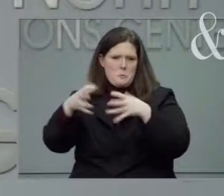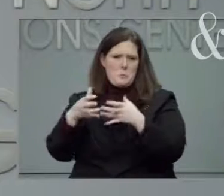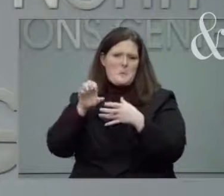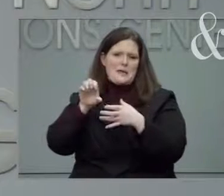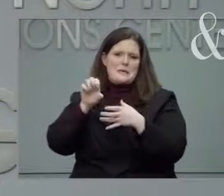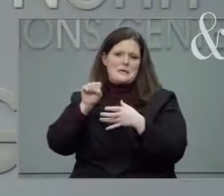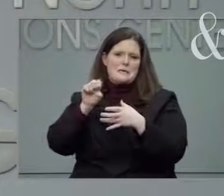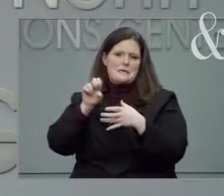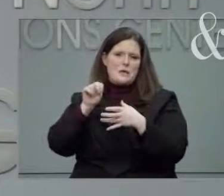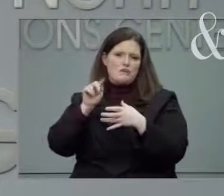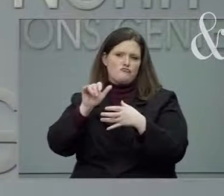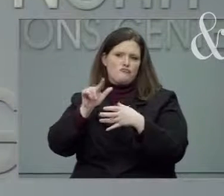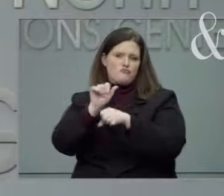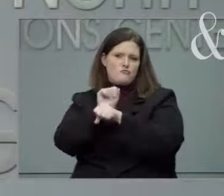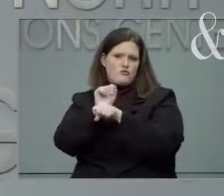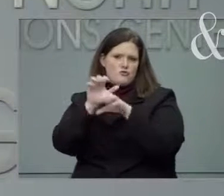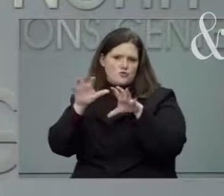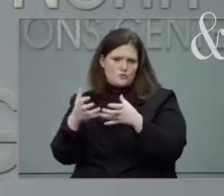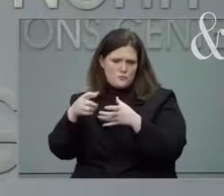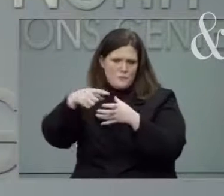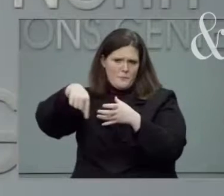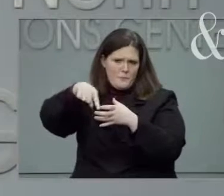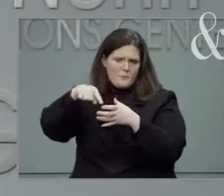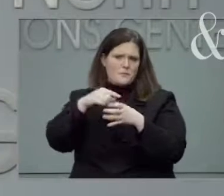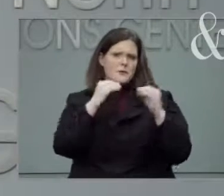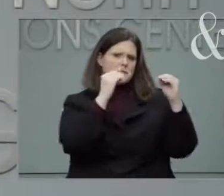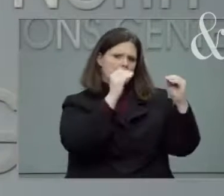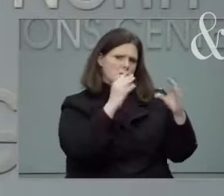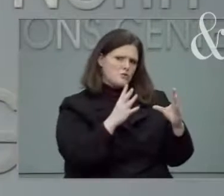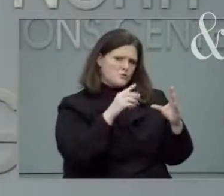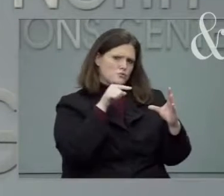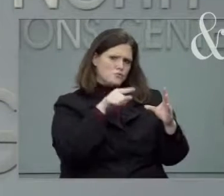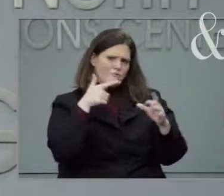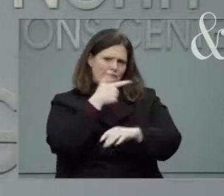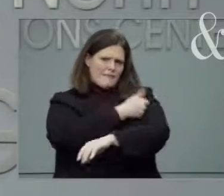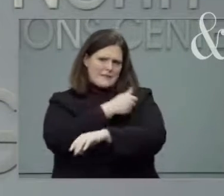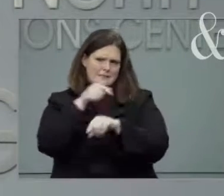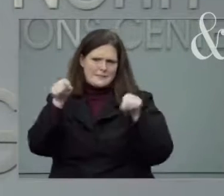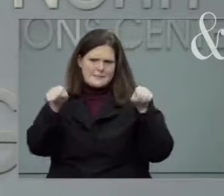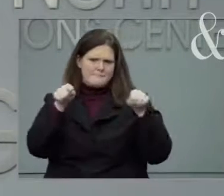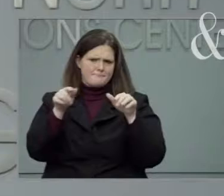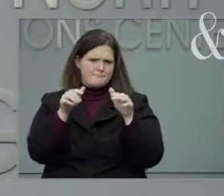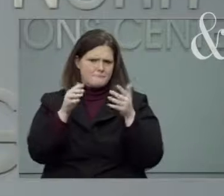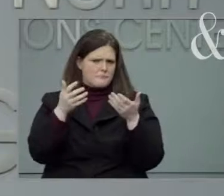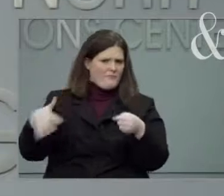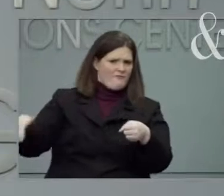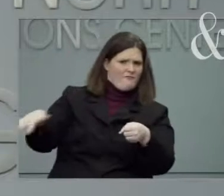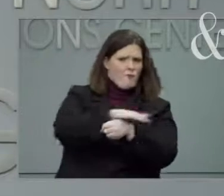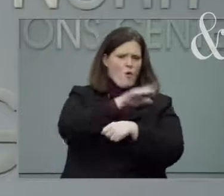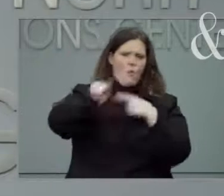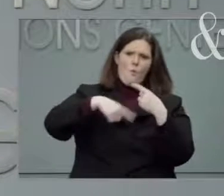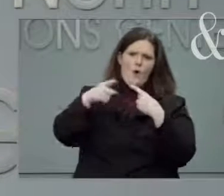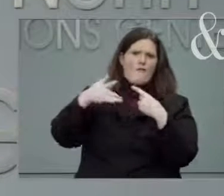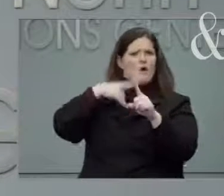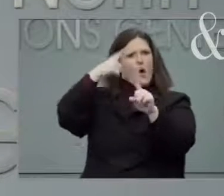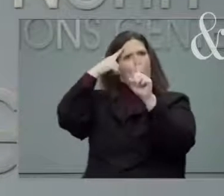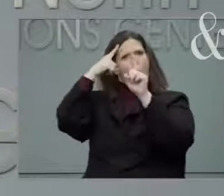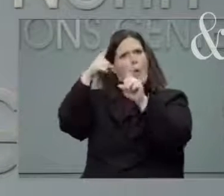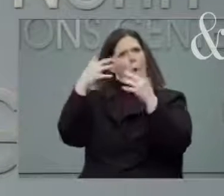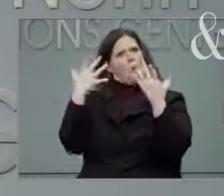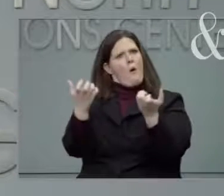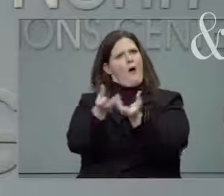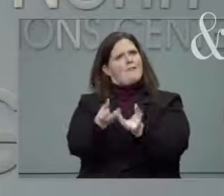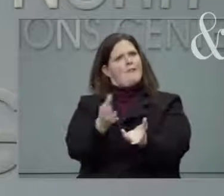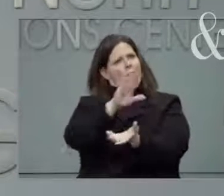be vaccinated, do you guys have a target date in mind for when you see both of those groups being fully vaccinated? There